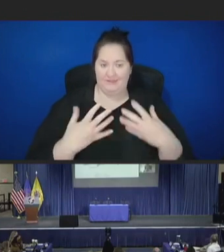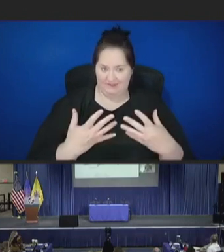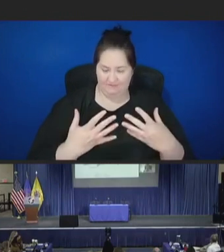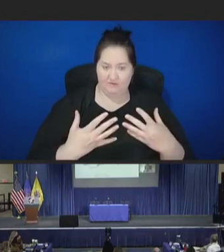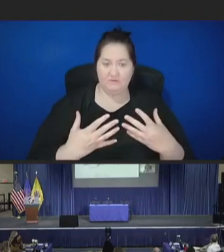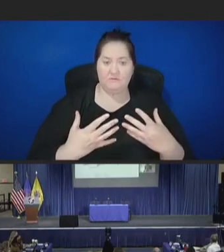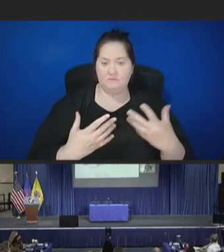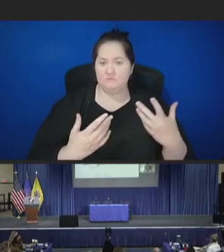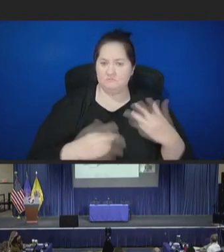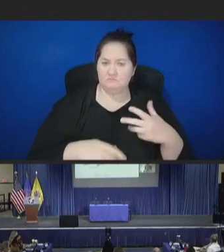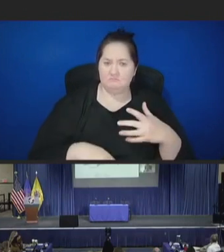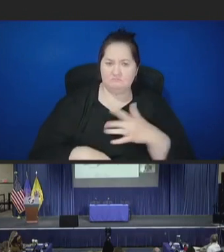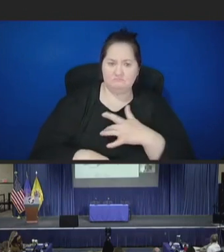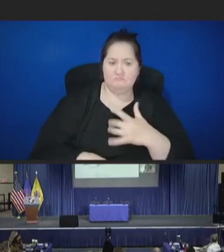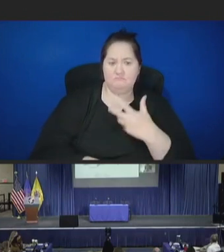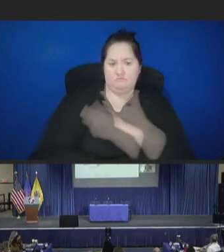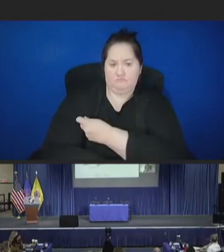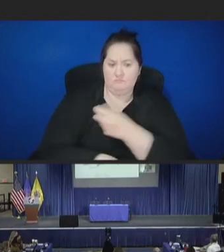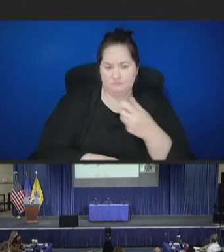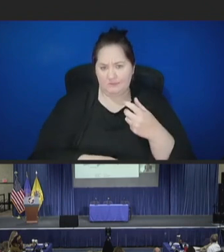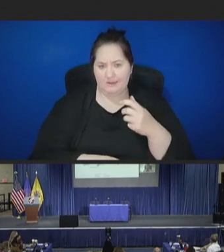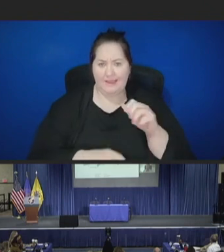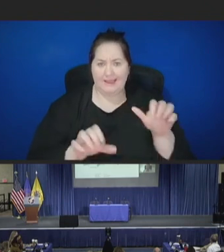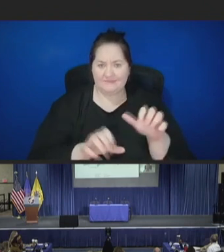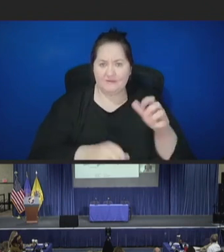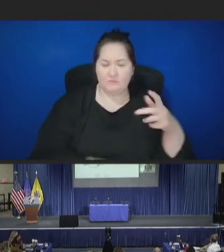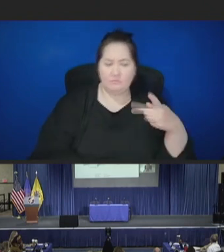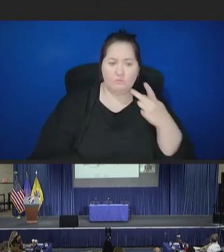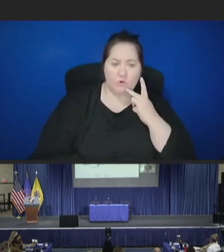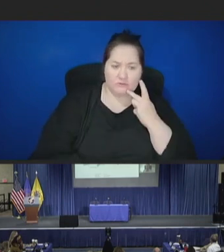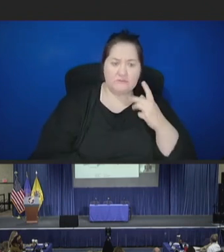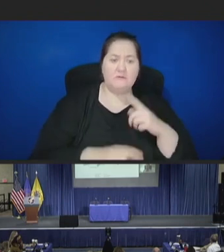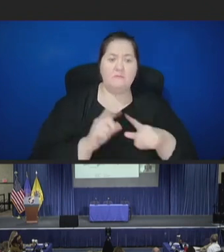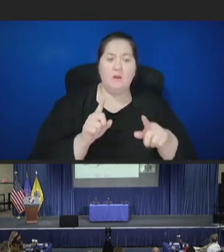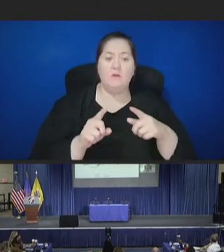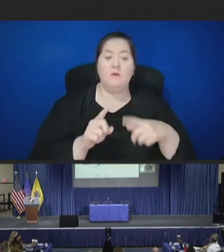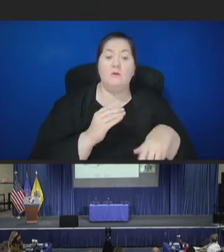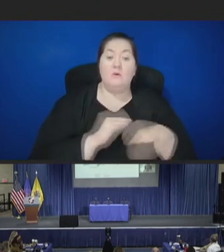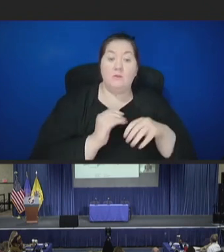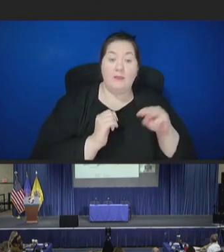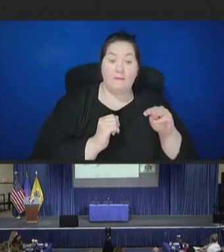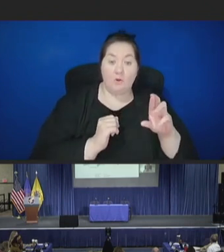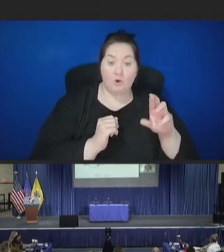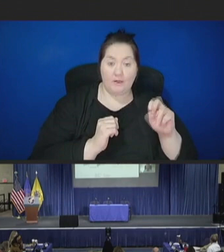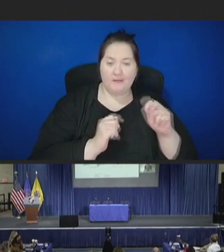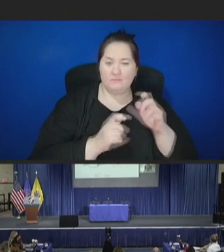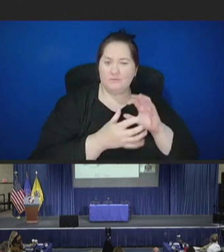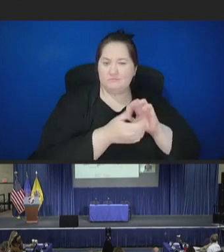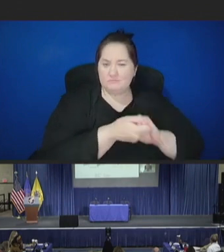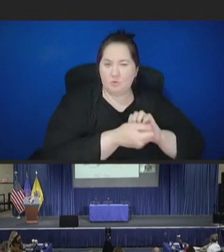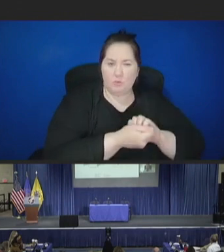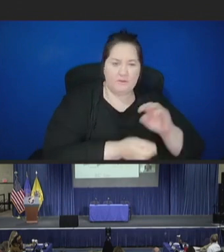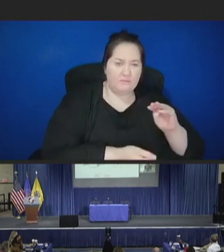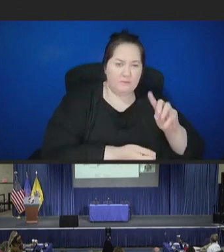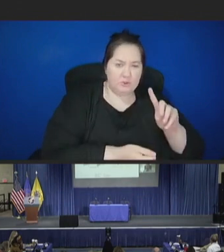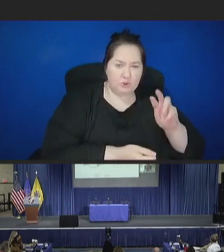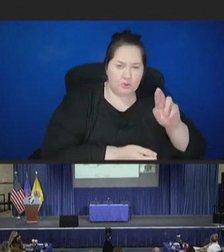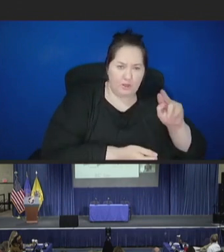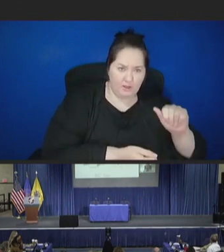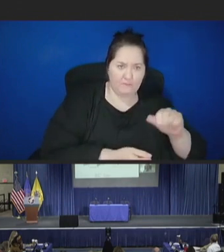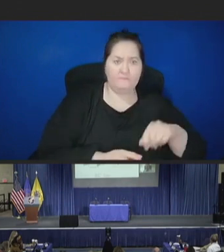classical immunization adjuvanted protein, but we also teamed up with Moderna, and they made an mRNA LNP version of this